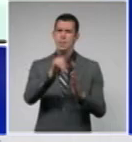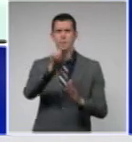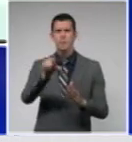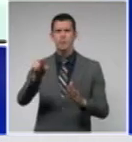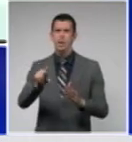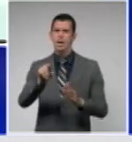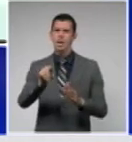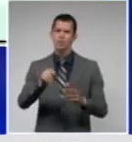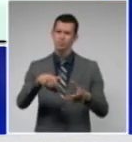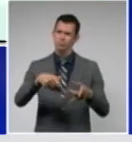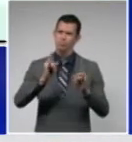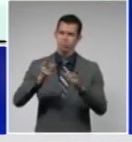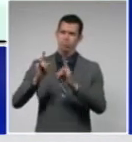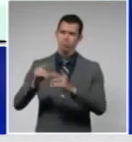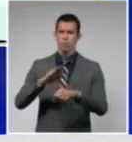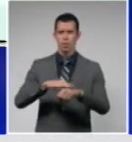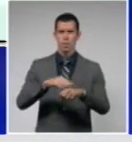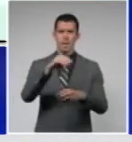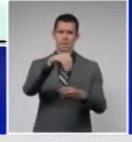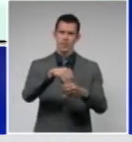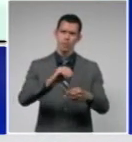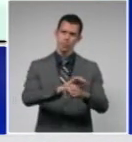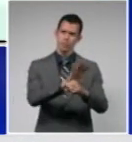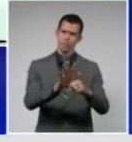4,930,236 cases and